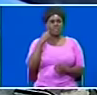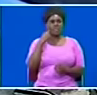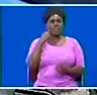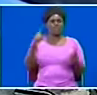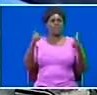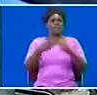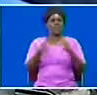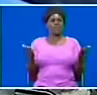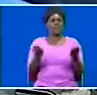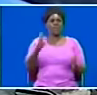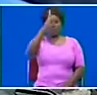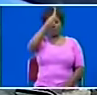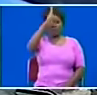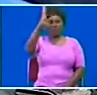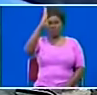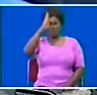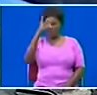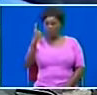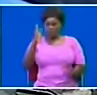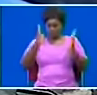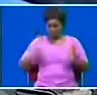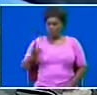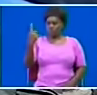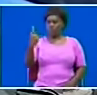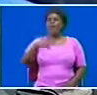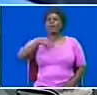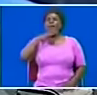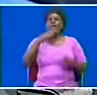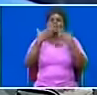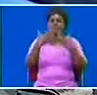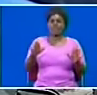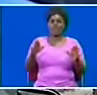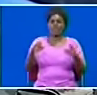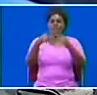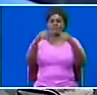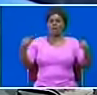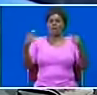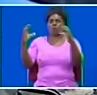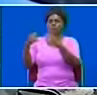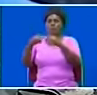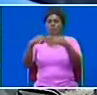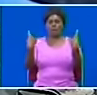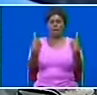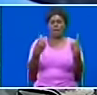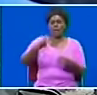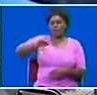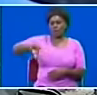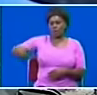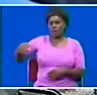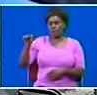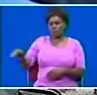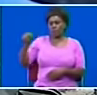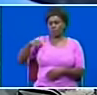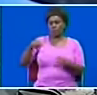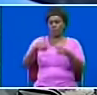Well, we begin in Bungoma, where at least one person was killed as rival groups clashed on the streets of the town earlier today. Now, the